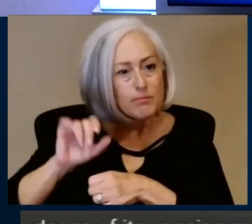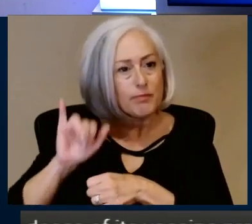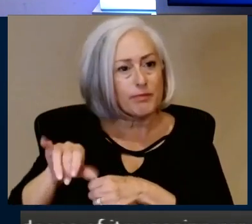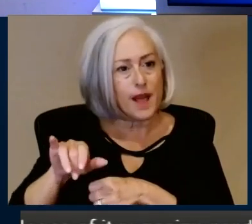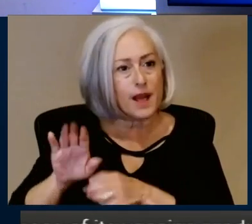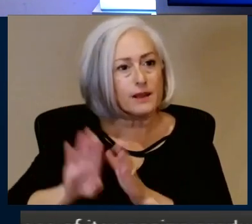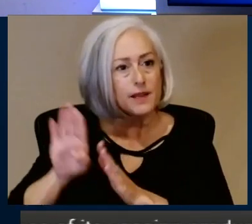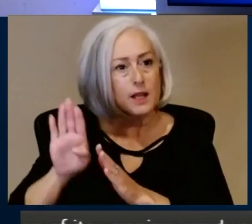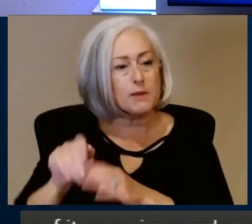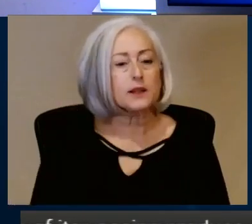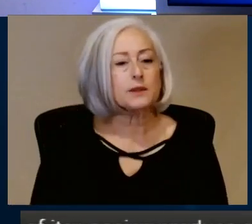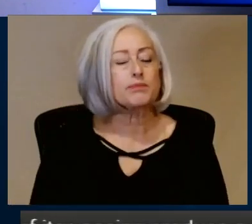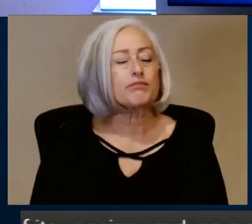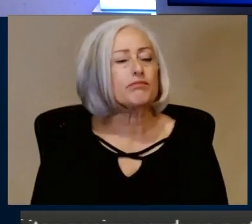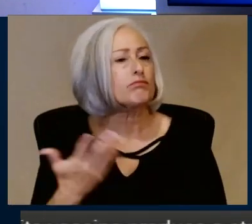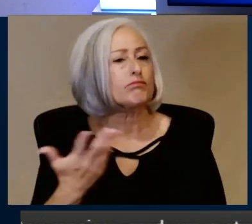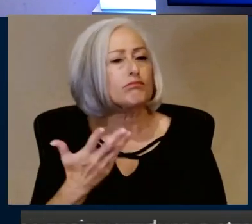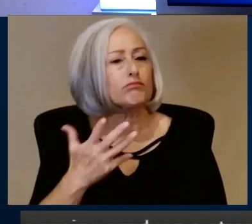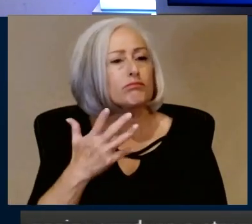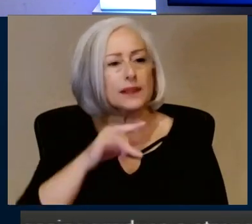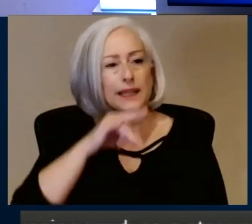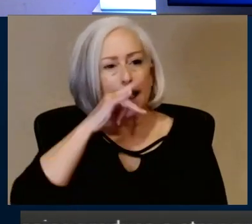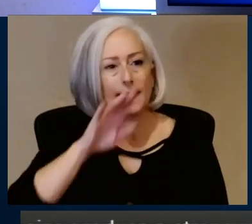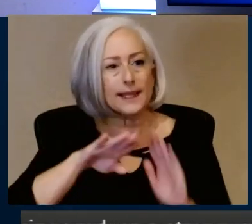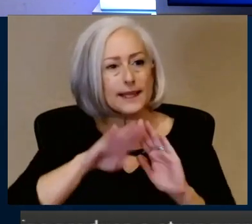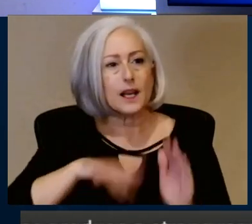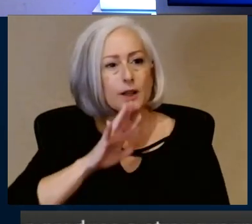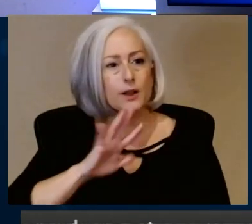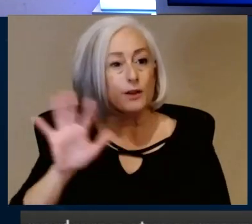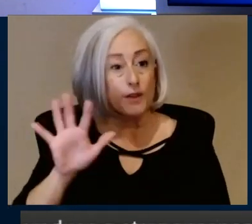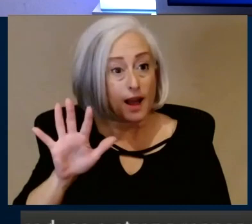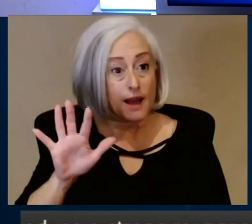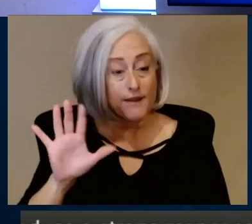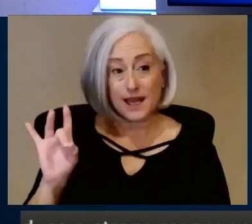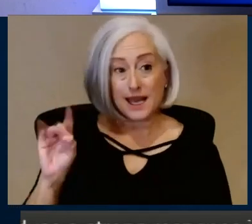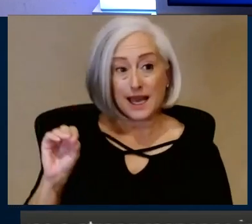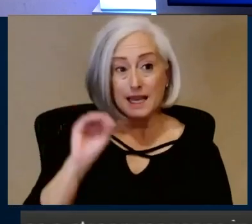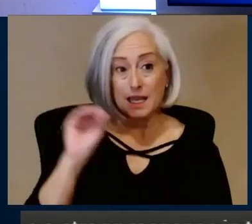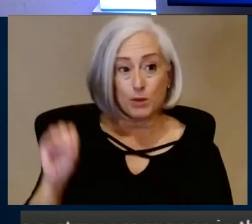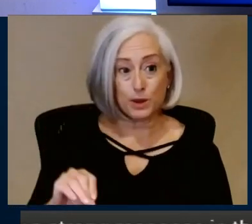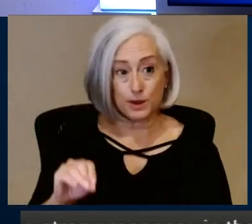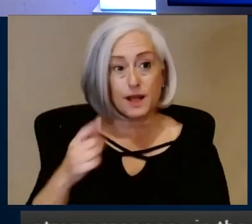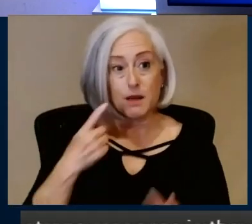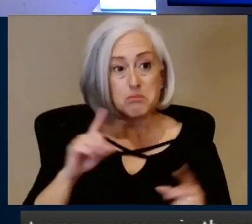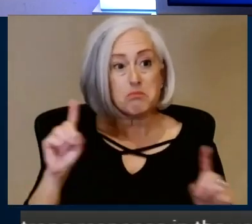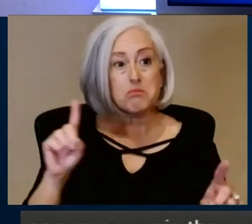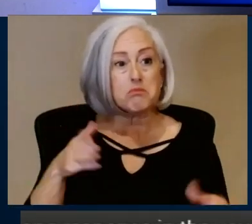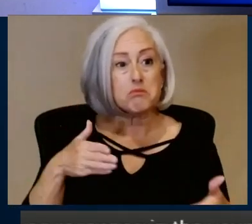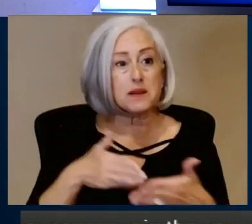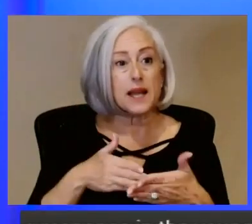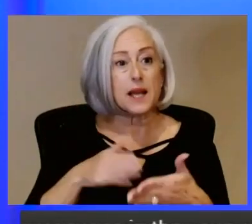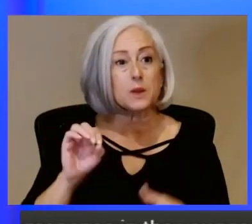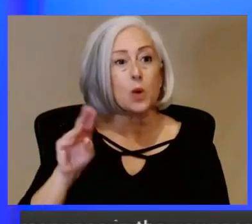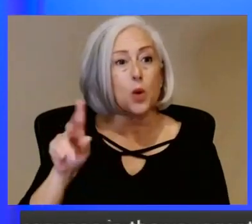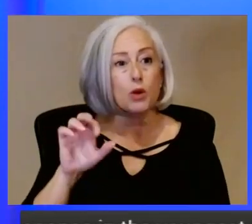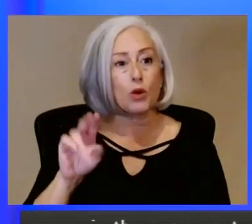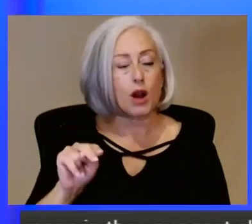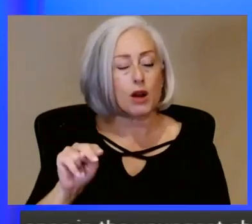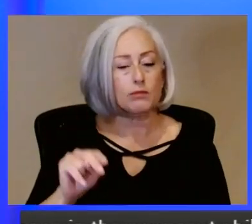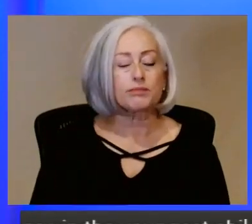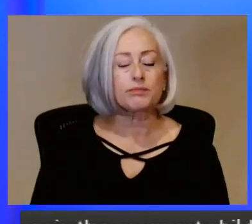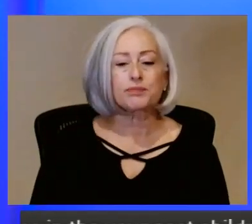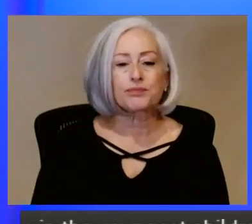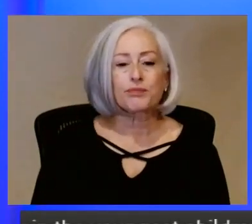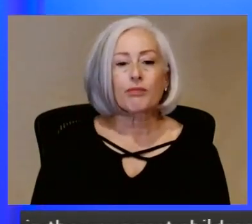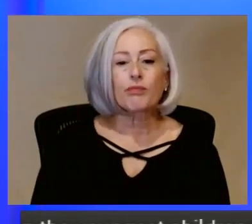kids under 5 getting the shot, 80% effective against Omicron? What does that mean for kids? You know, again, I think the